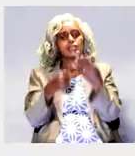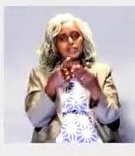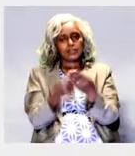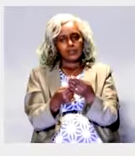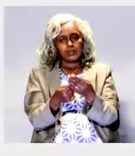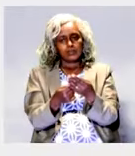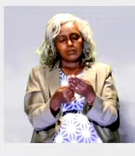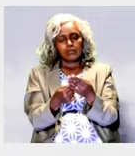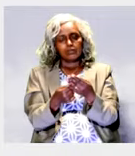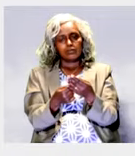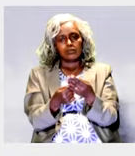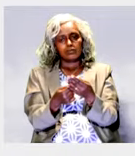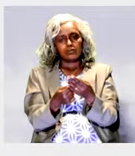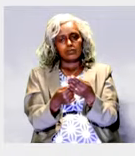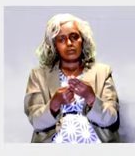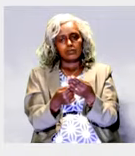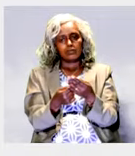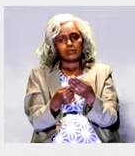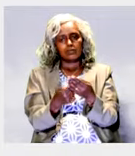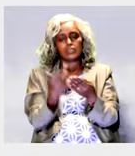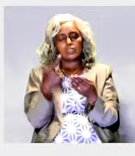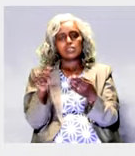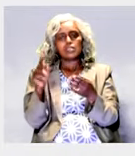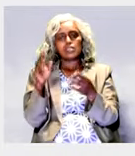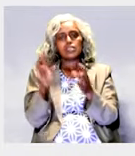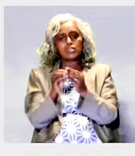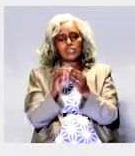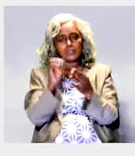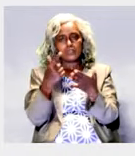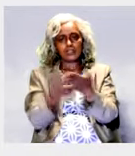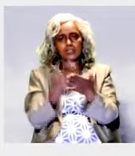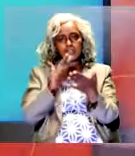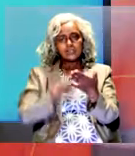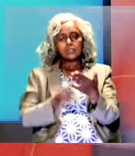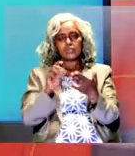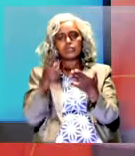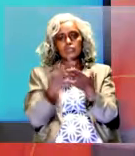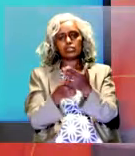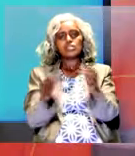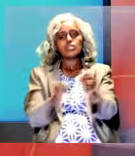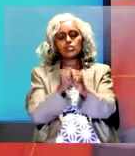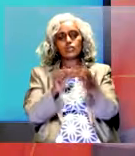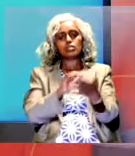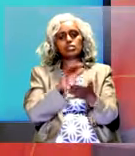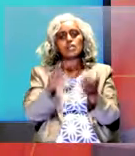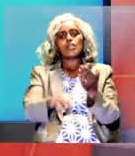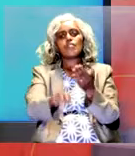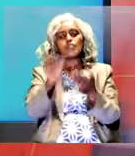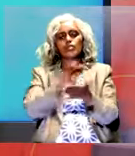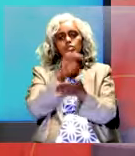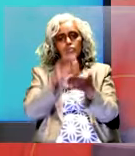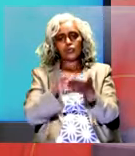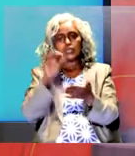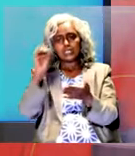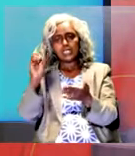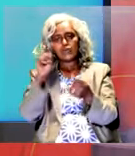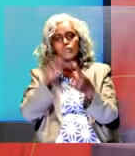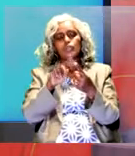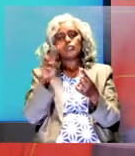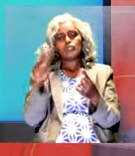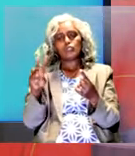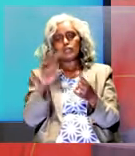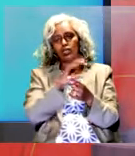Therefore, the set of, or the elements of this sequence found between 0 and